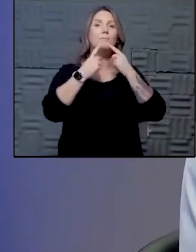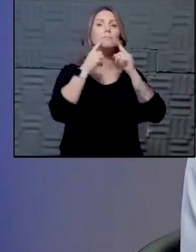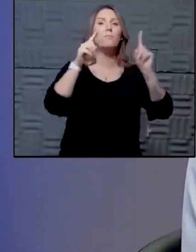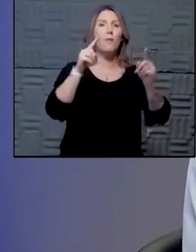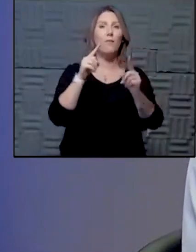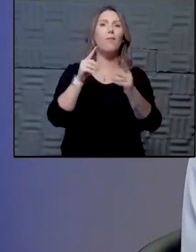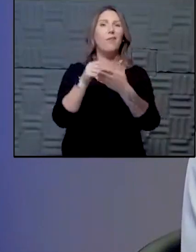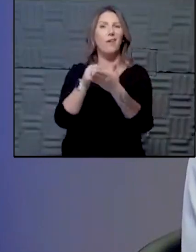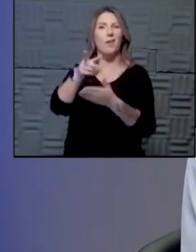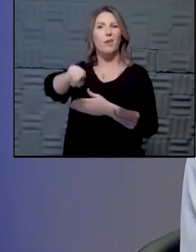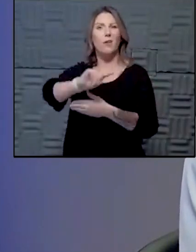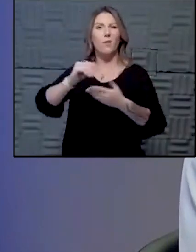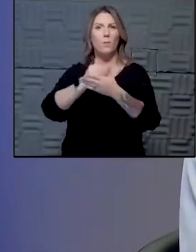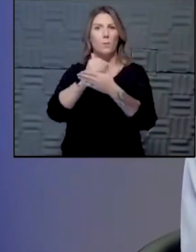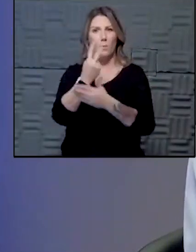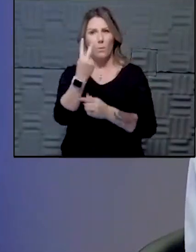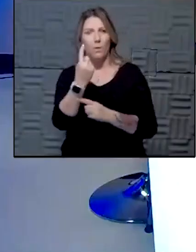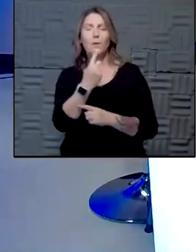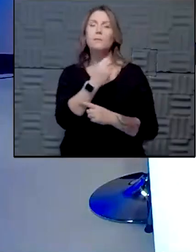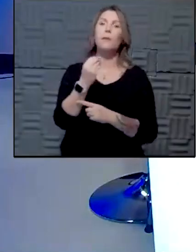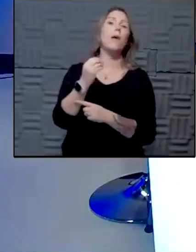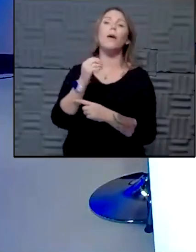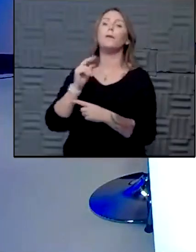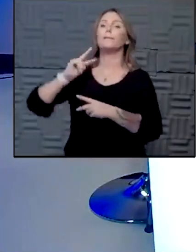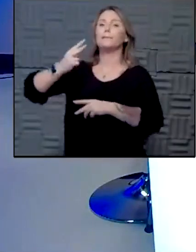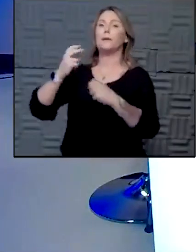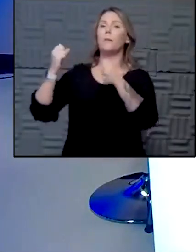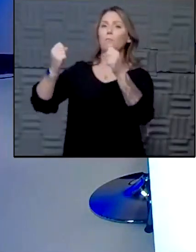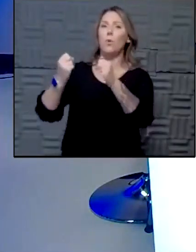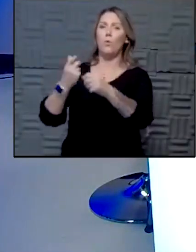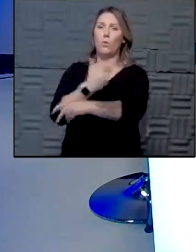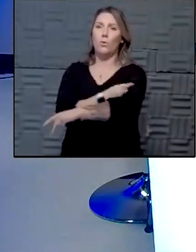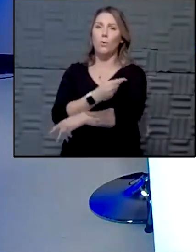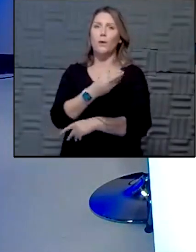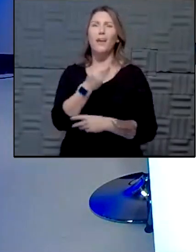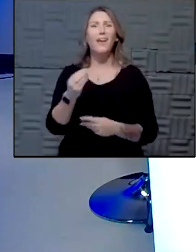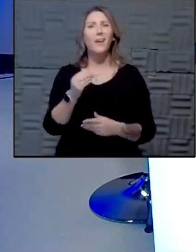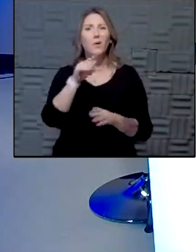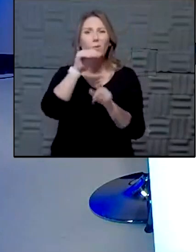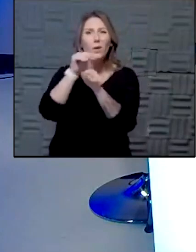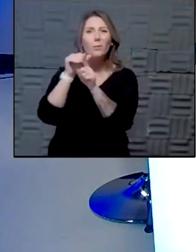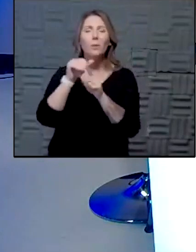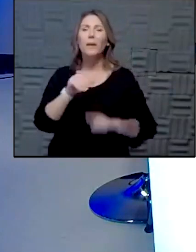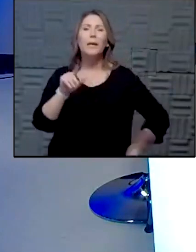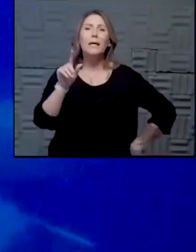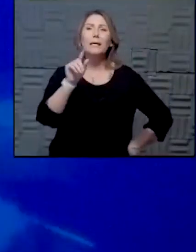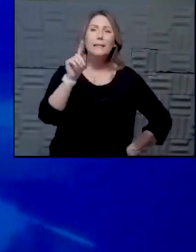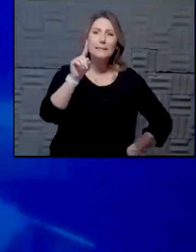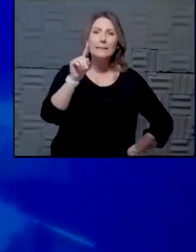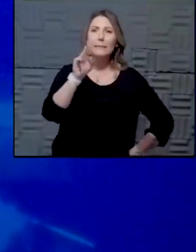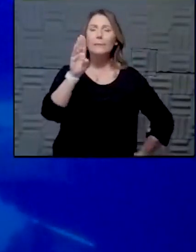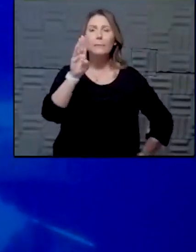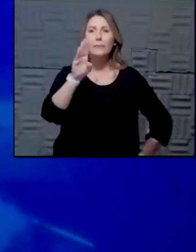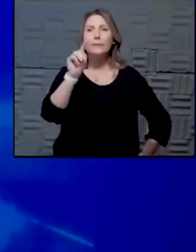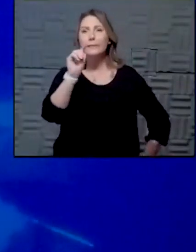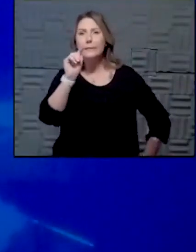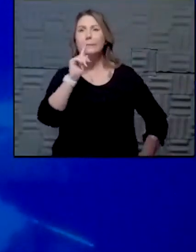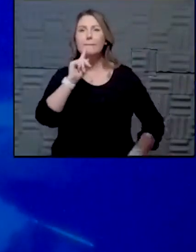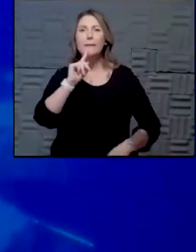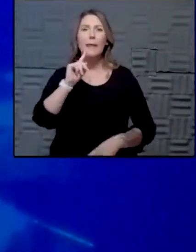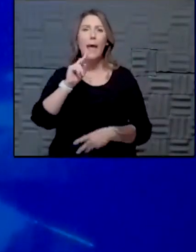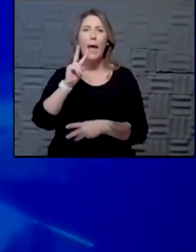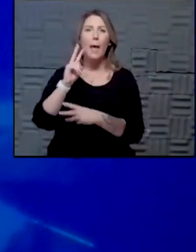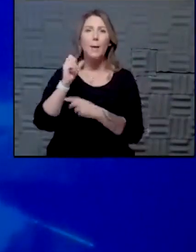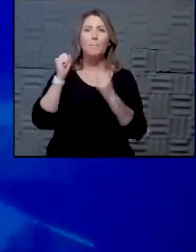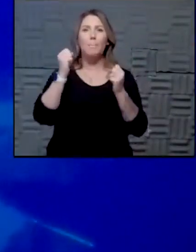them the boost when it is available. And I would just remind us, you have to get a DPT booster occasionally. You have to get other boosters, and I'm going to bet it's a year.